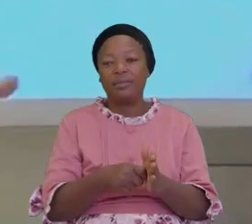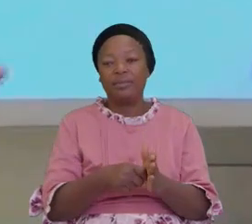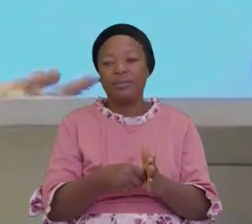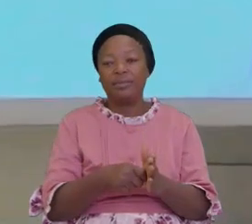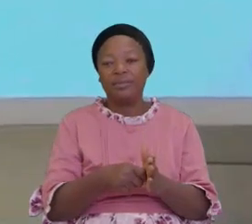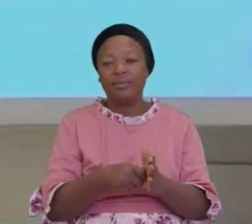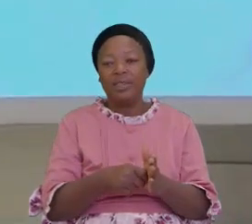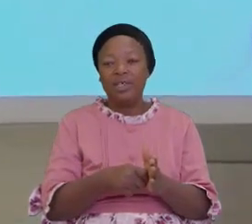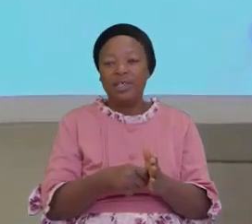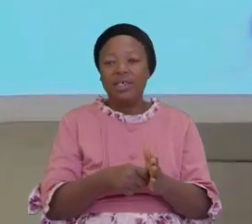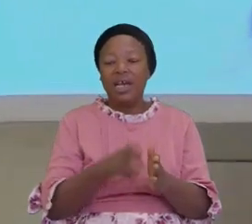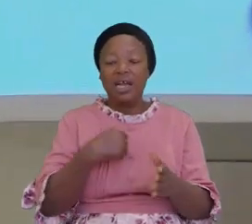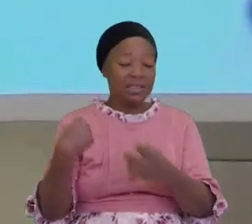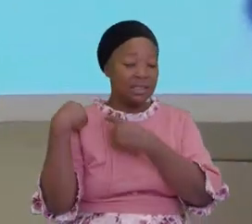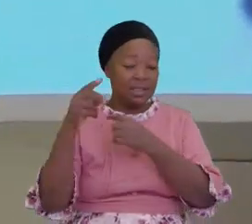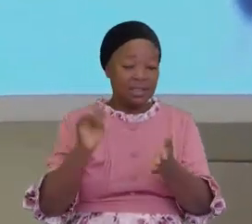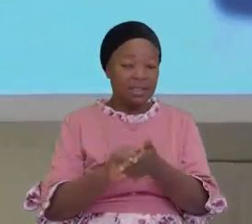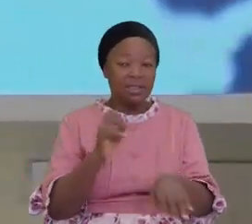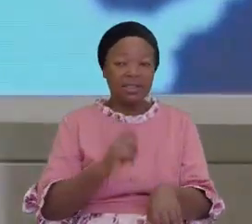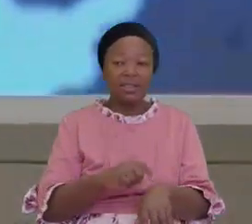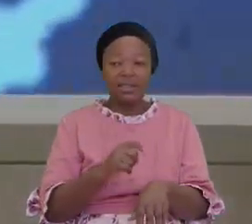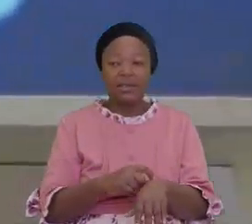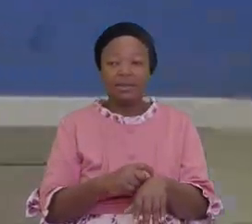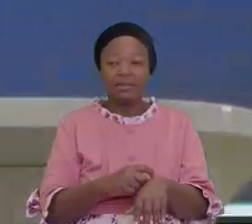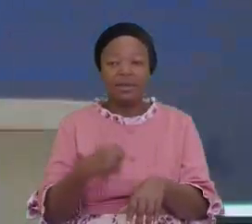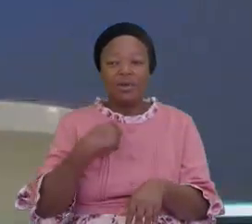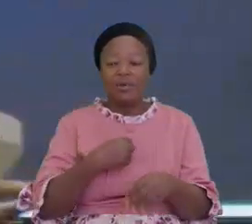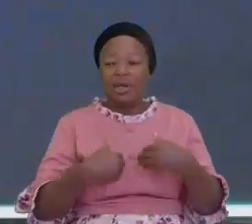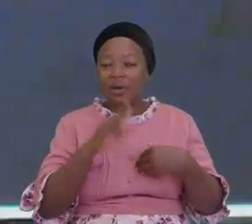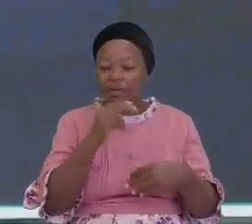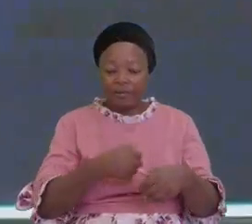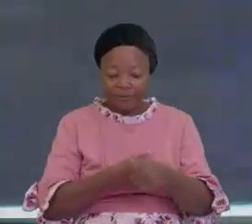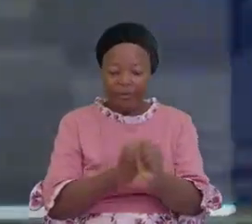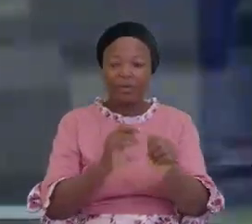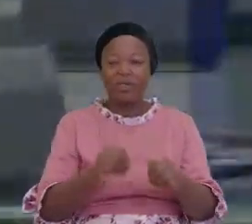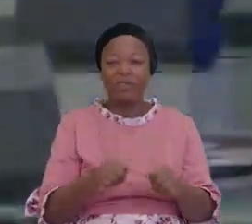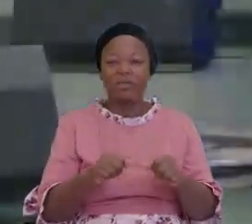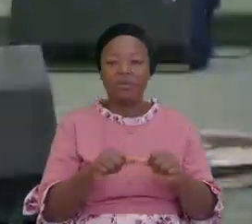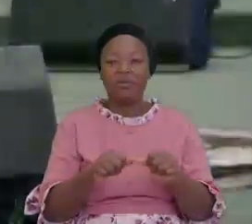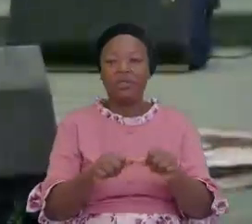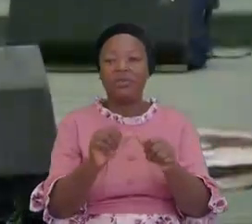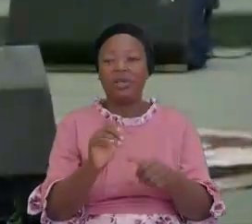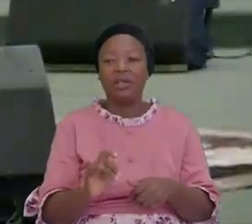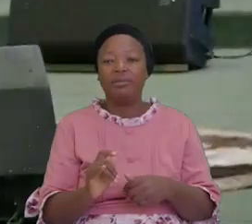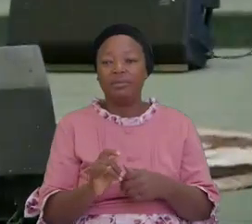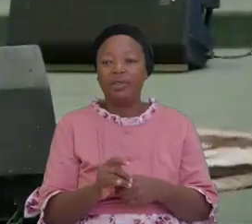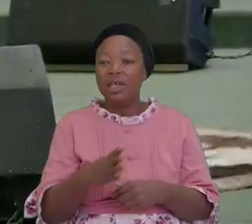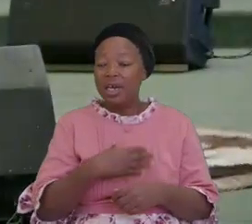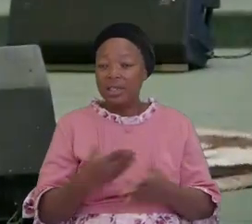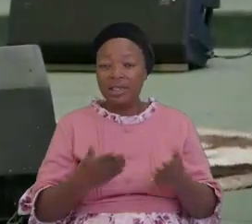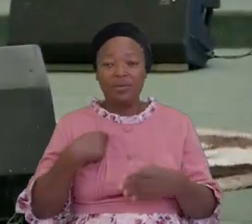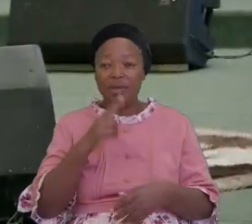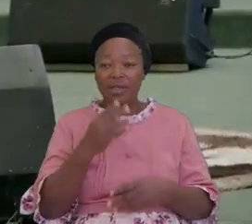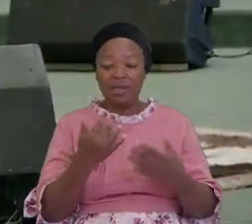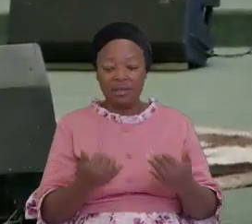And then since that time, we've been following on. And here we are today for